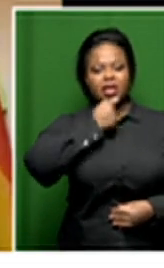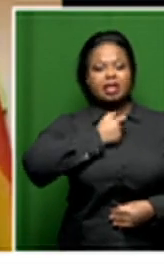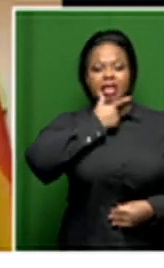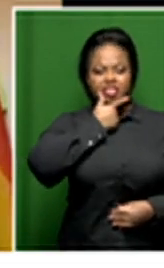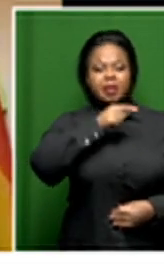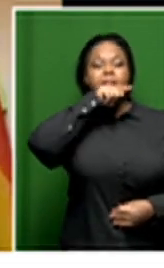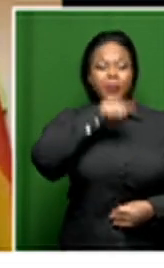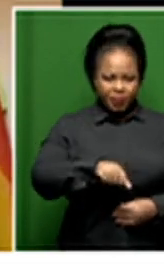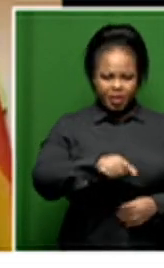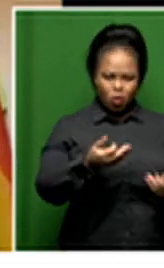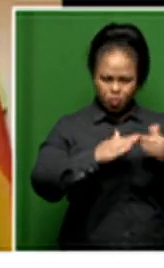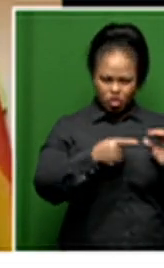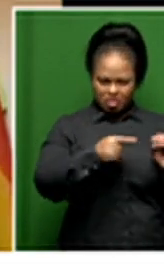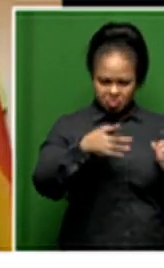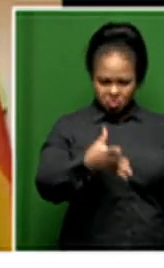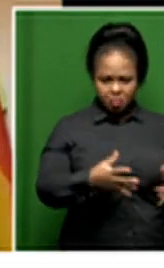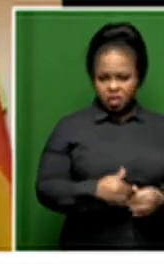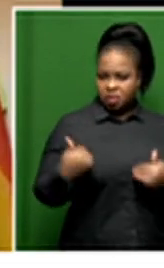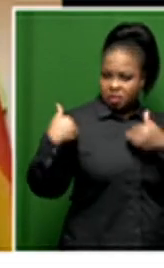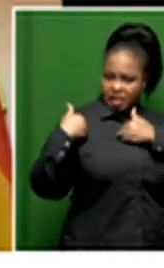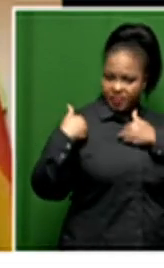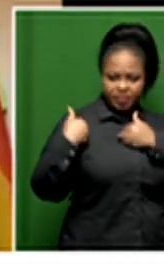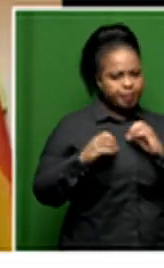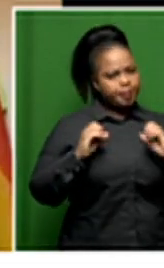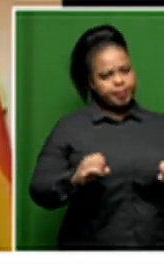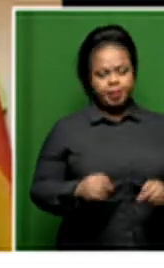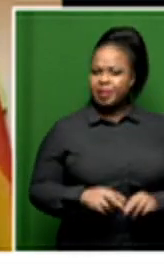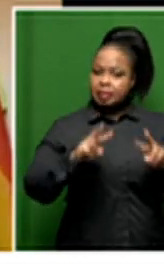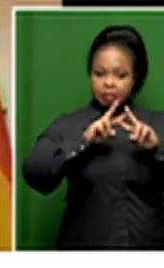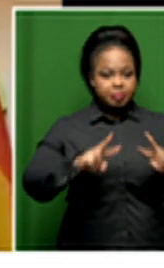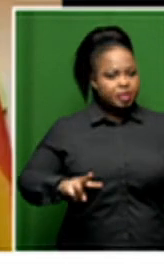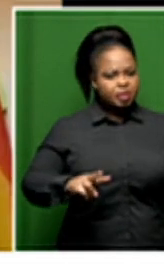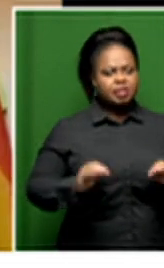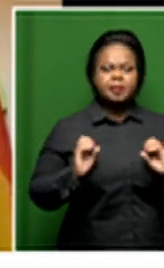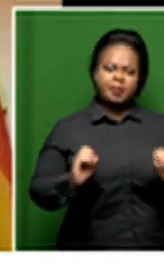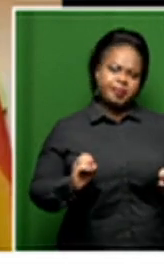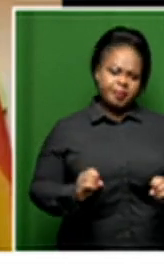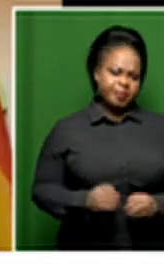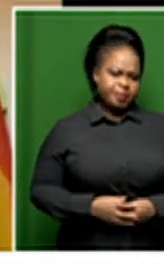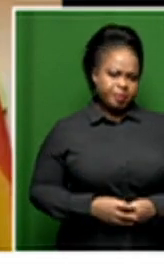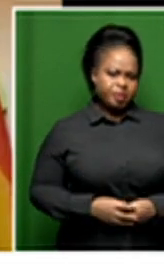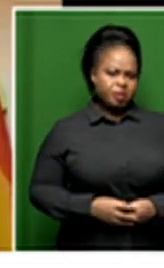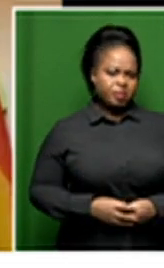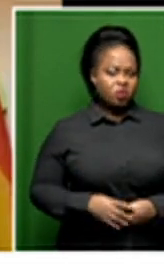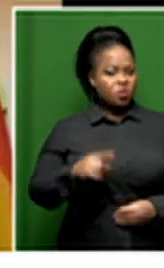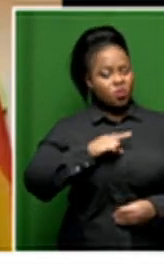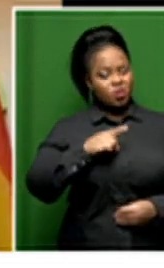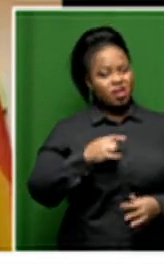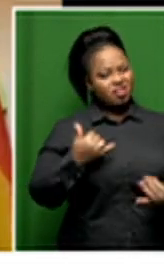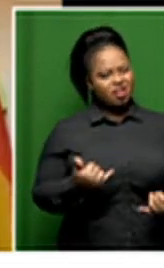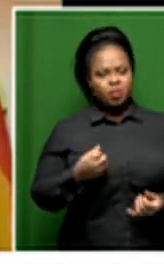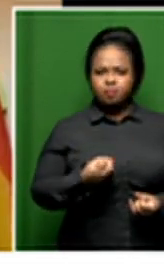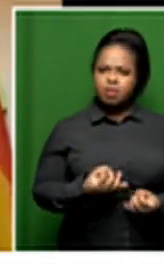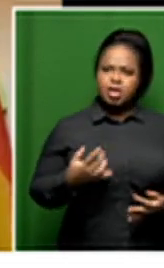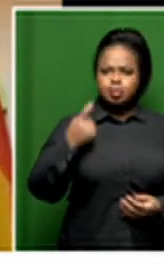really, safety and security and even peace that we have spoken about has a